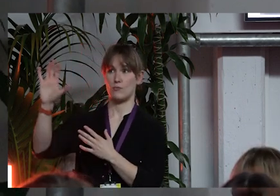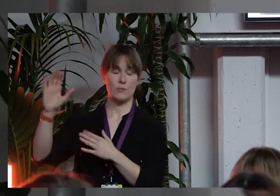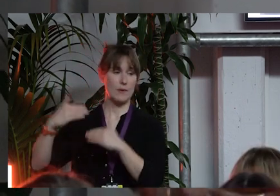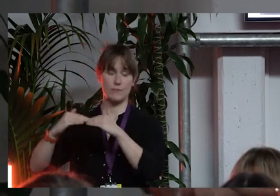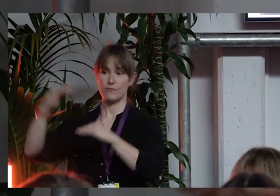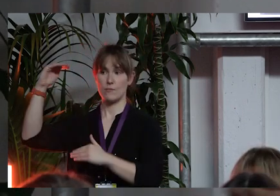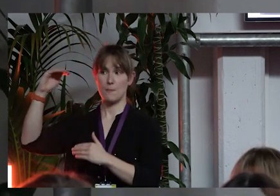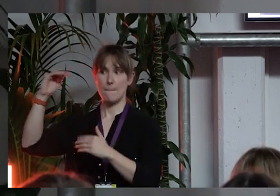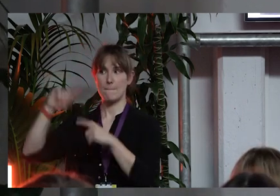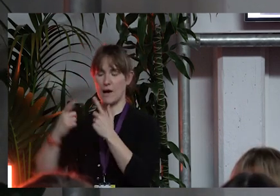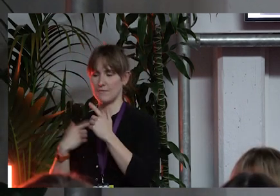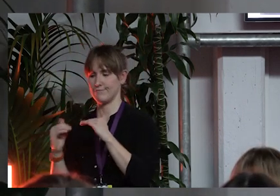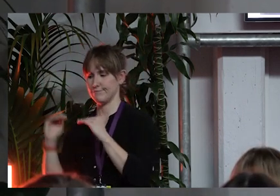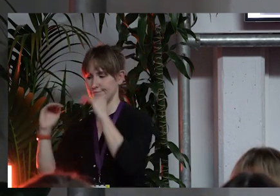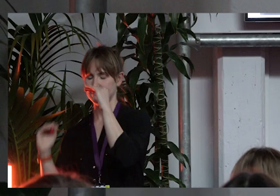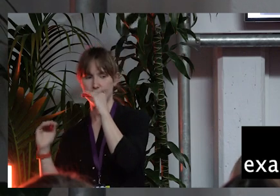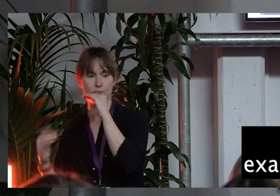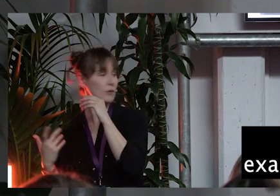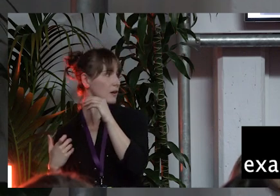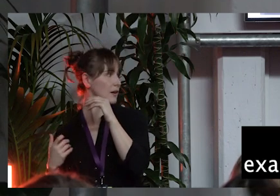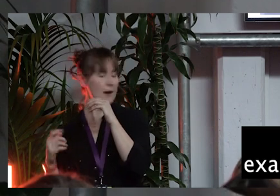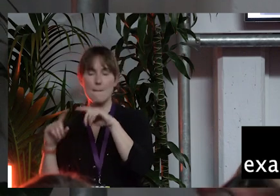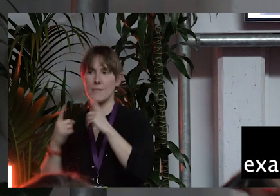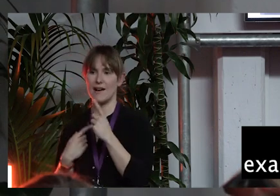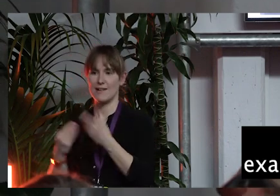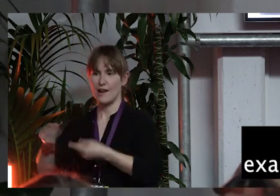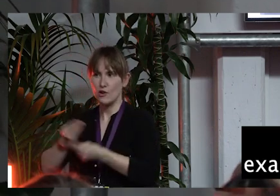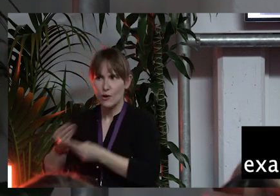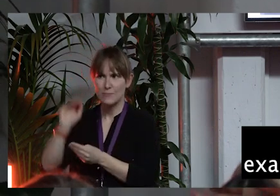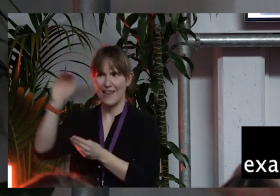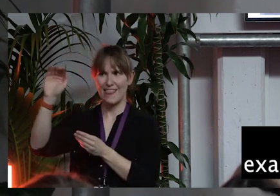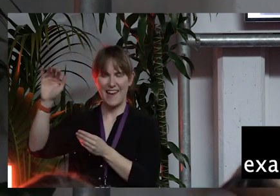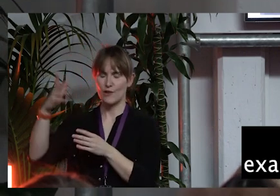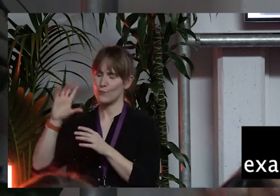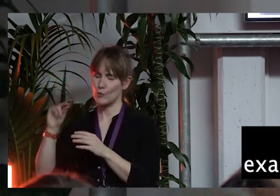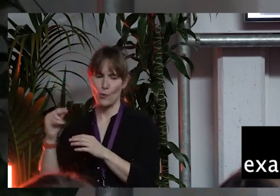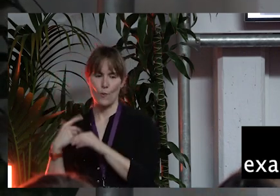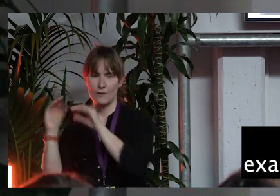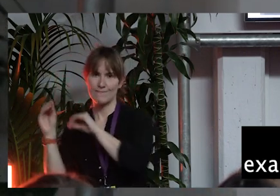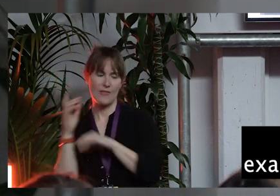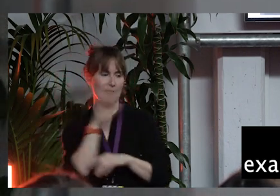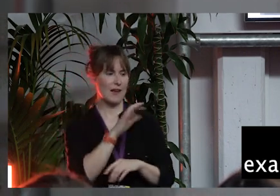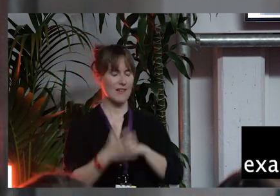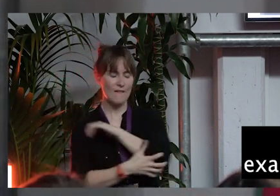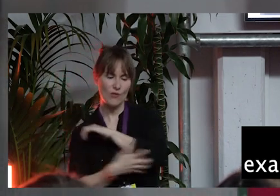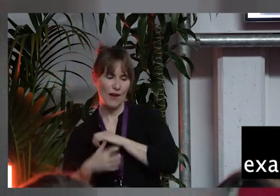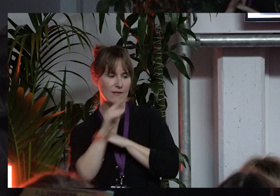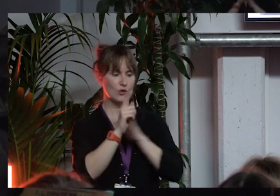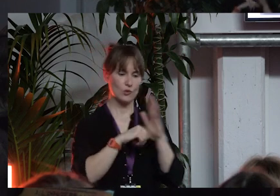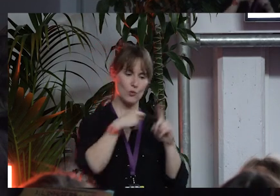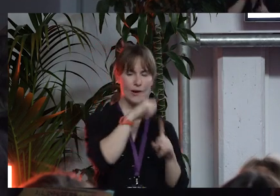India, it is not the largest profit share. And that is a good example of literal theft of